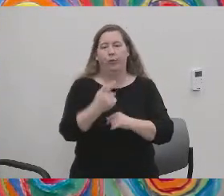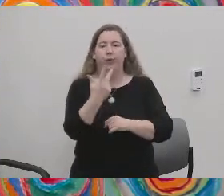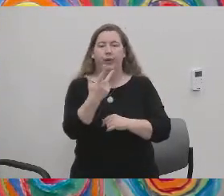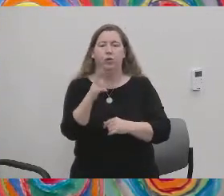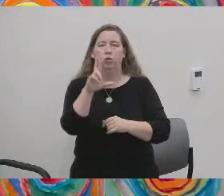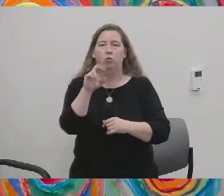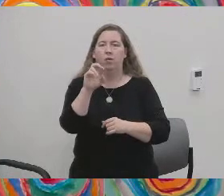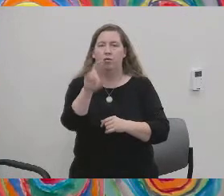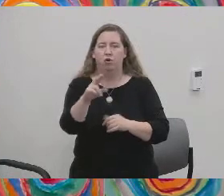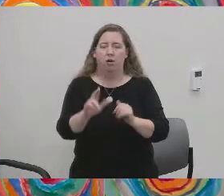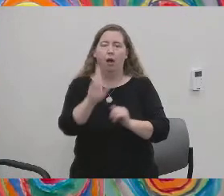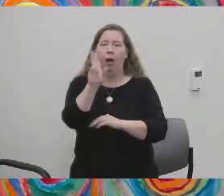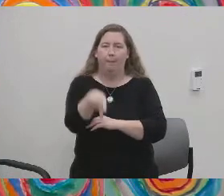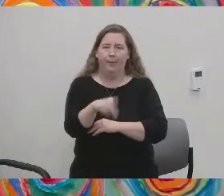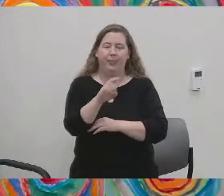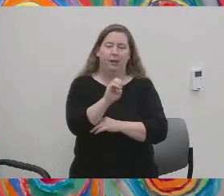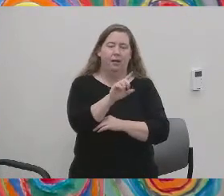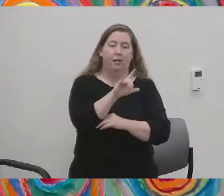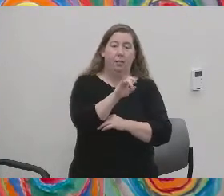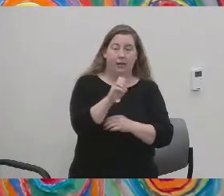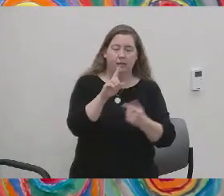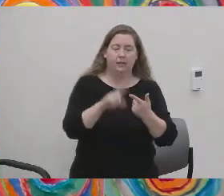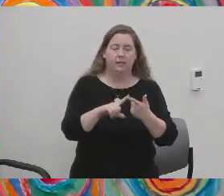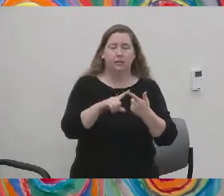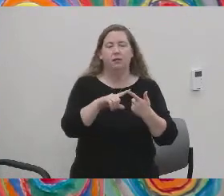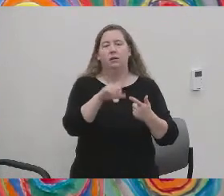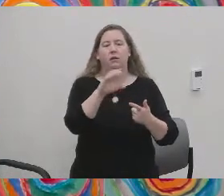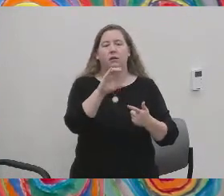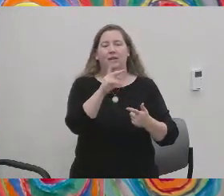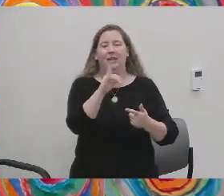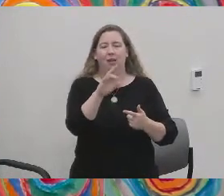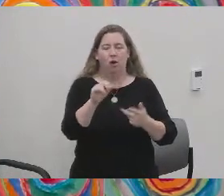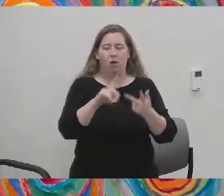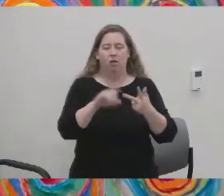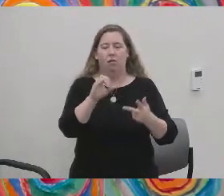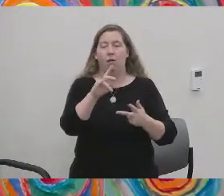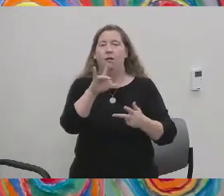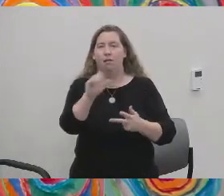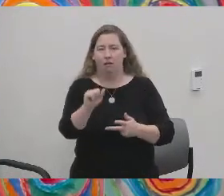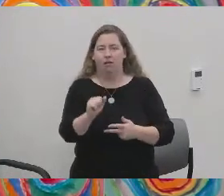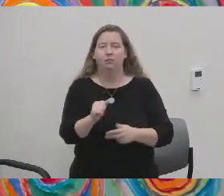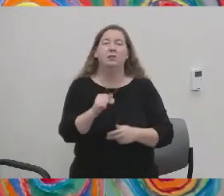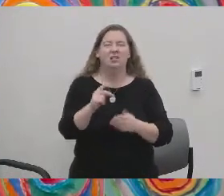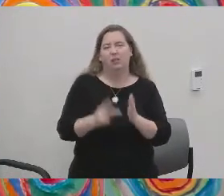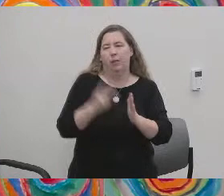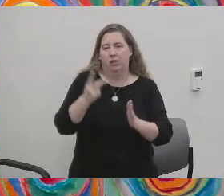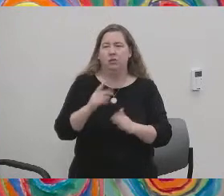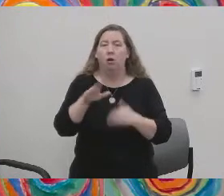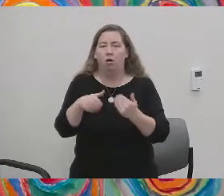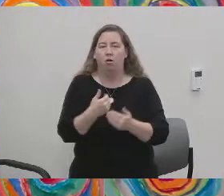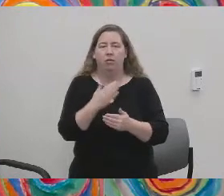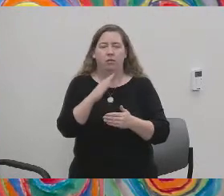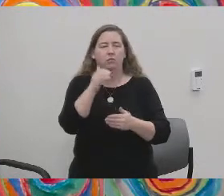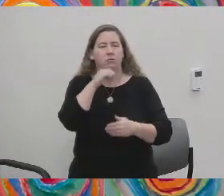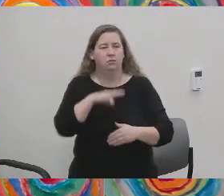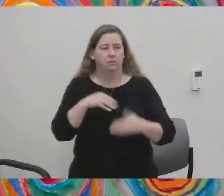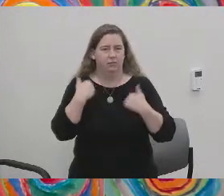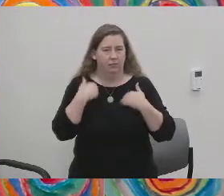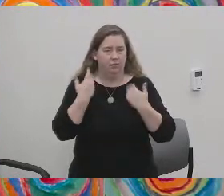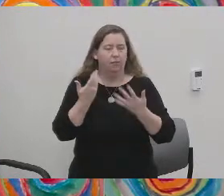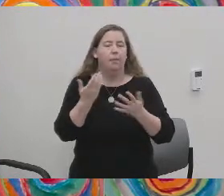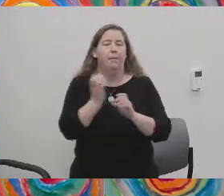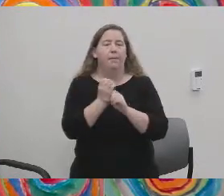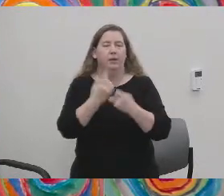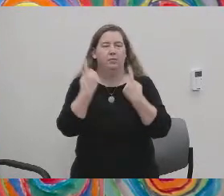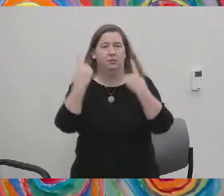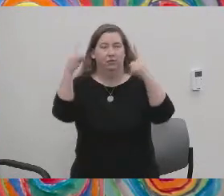Elise, Kira, and Annika and Ariana, who are doubles. So all those 4 young ladies made it to the finals of the ECCs. At the